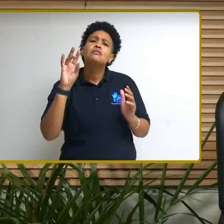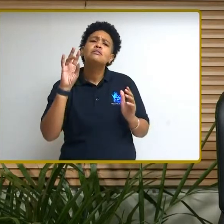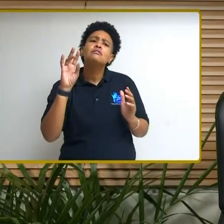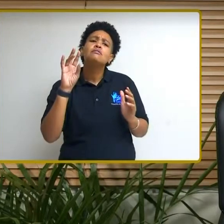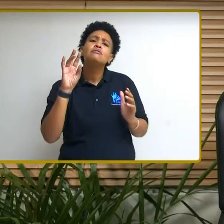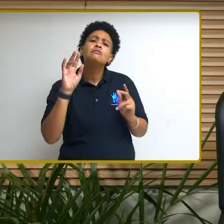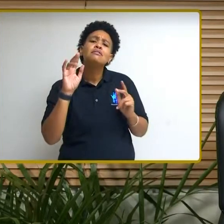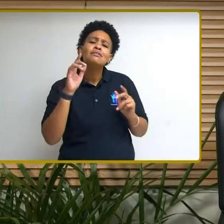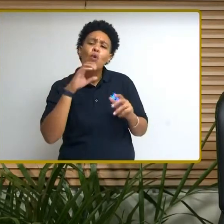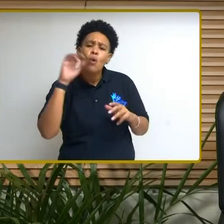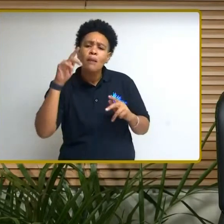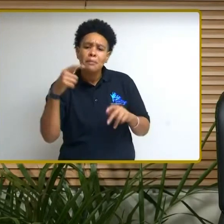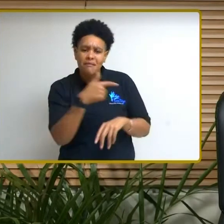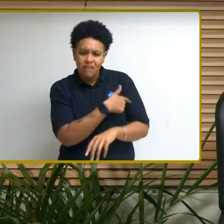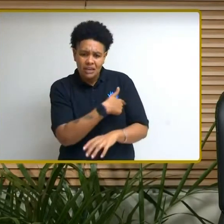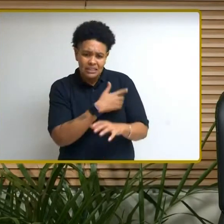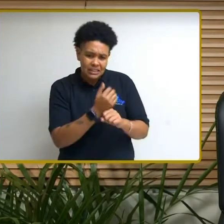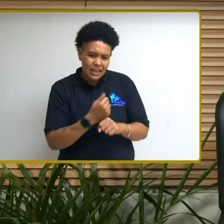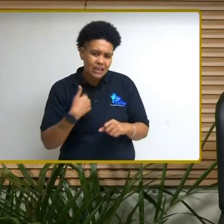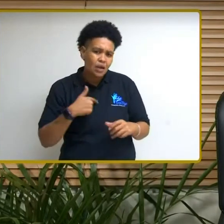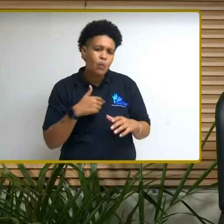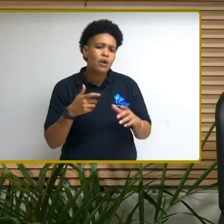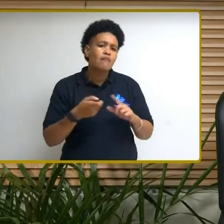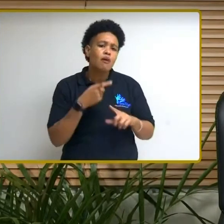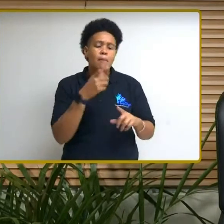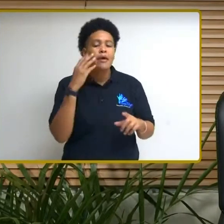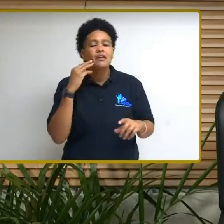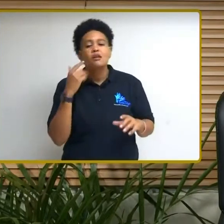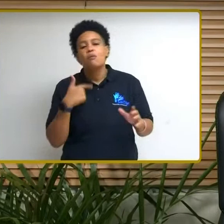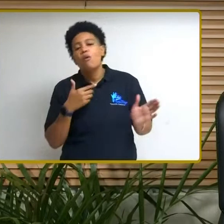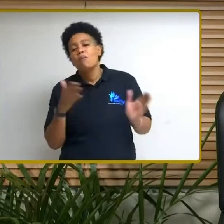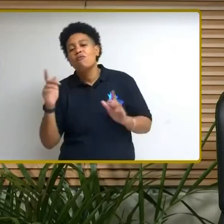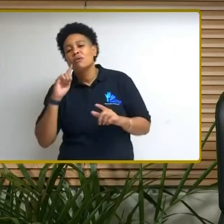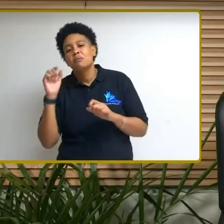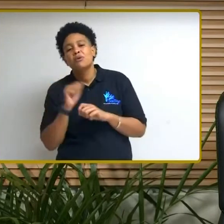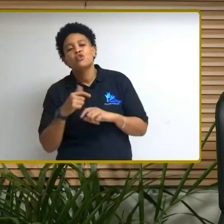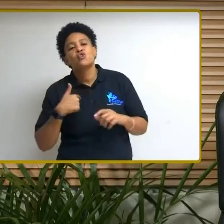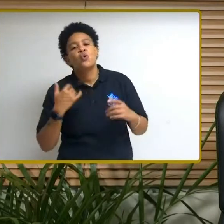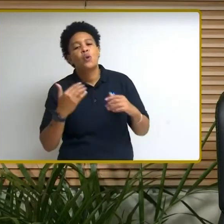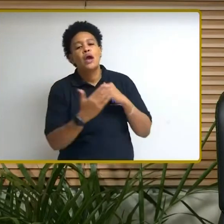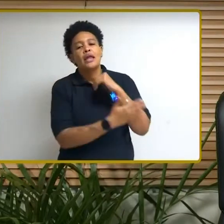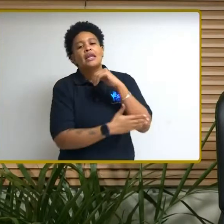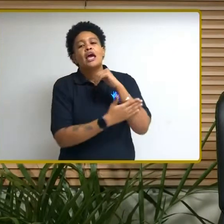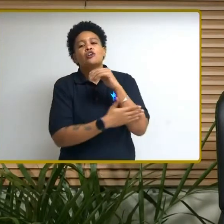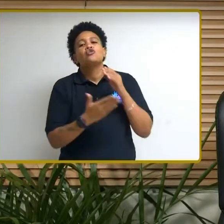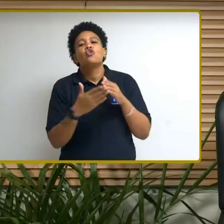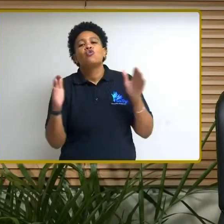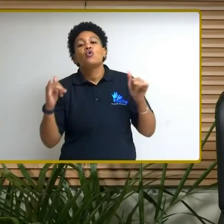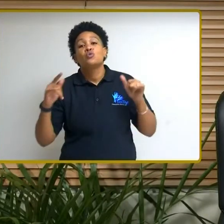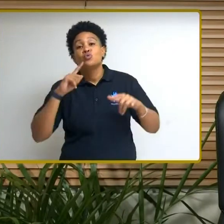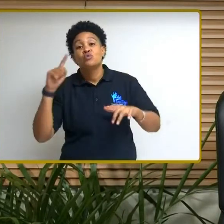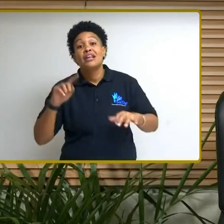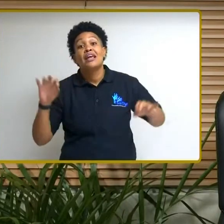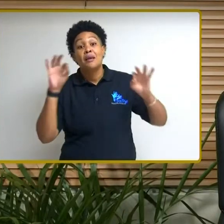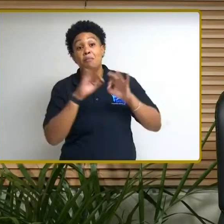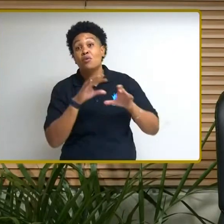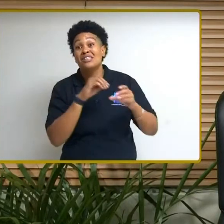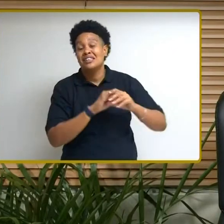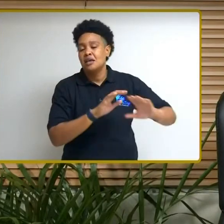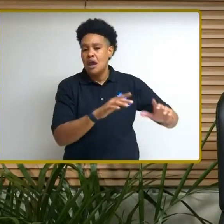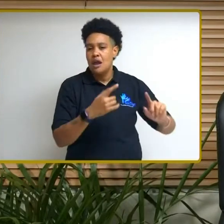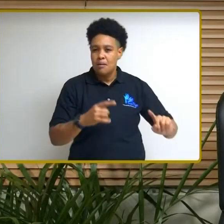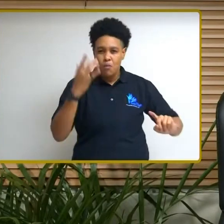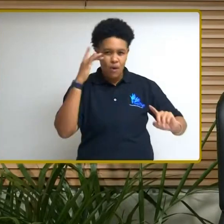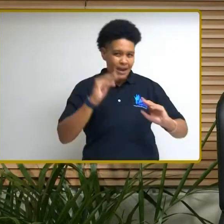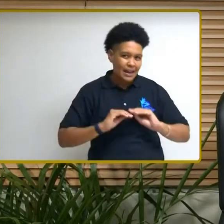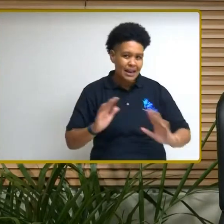experience, and we're now moving to ensuring that we move now to a national rollout, which is very important because